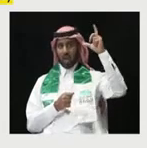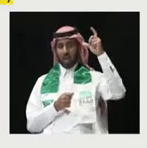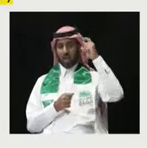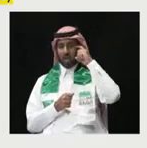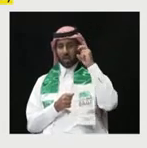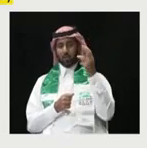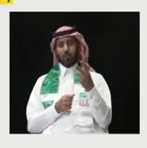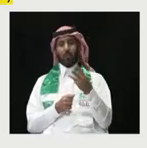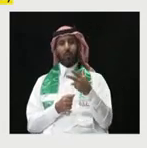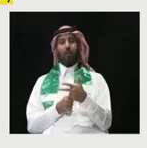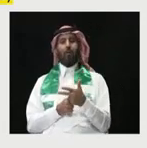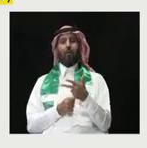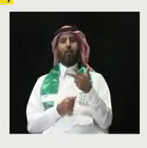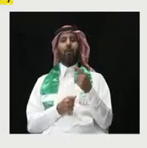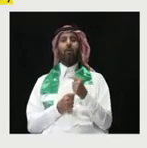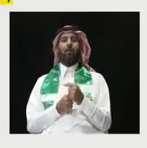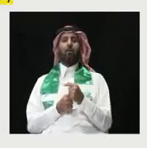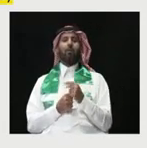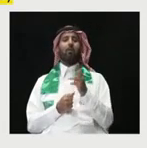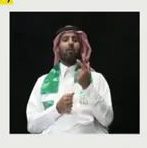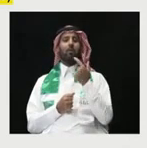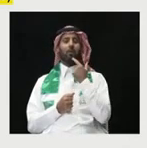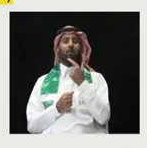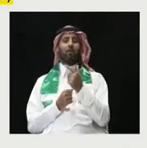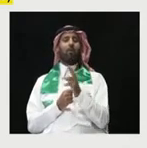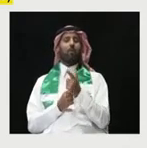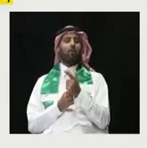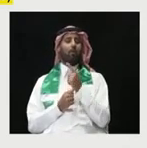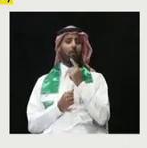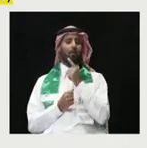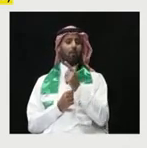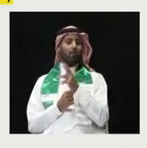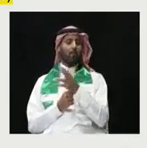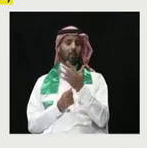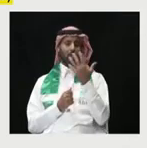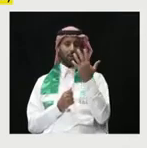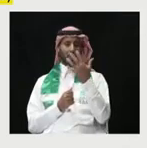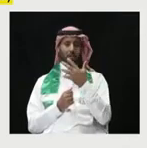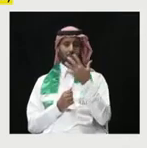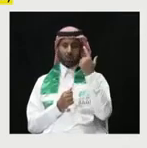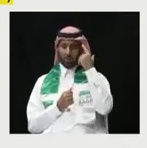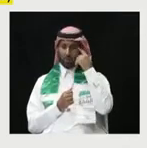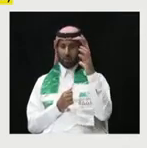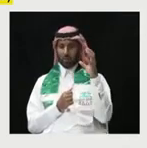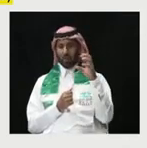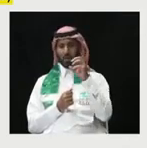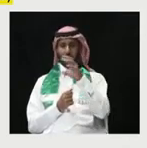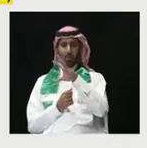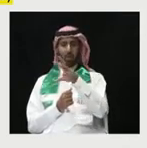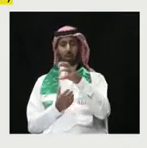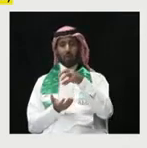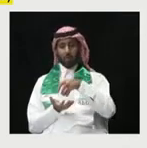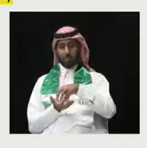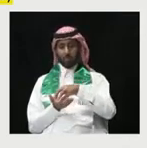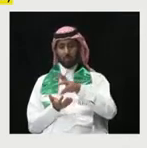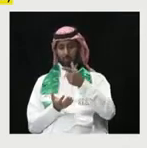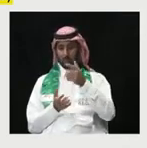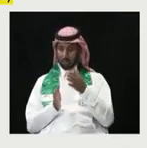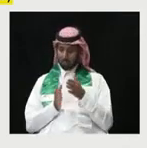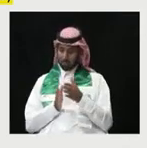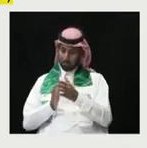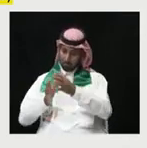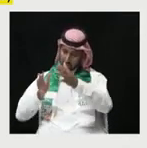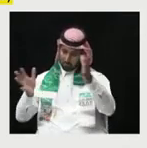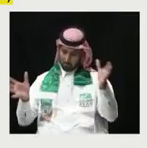Next, Lake Huron in North America is one of the largest lakes I have